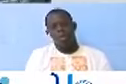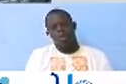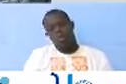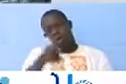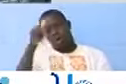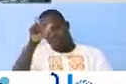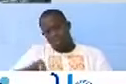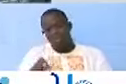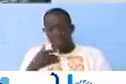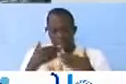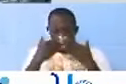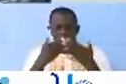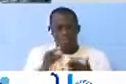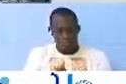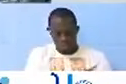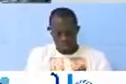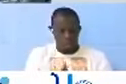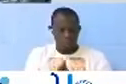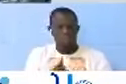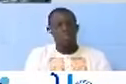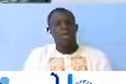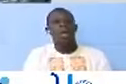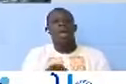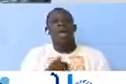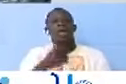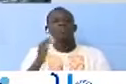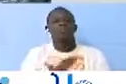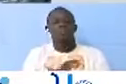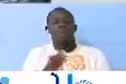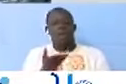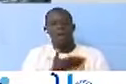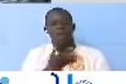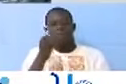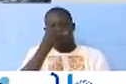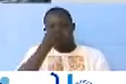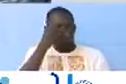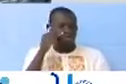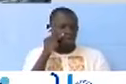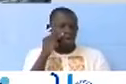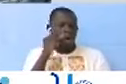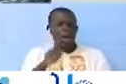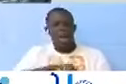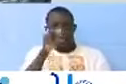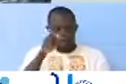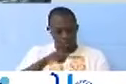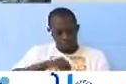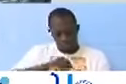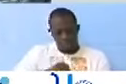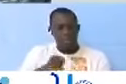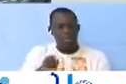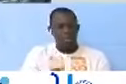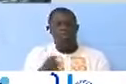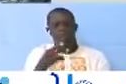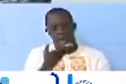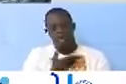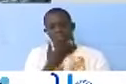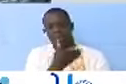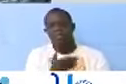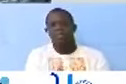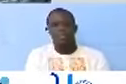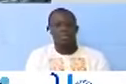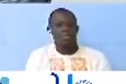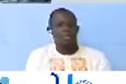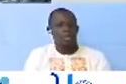That someone told them that I brought drugs there and in Thai and cannabis sativa.